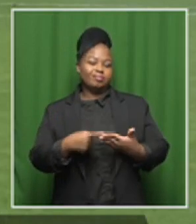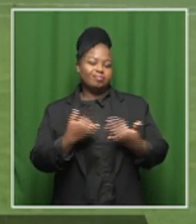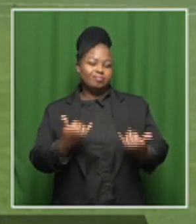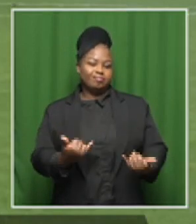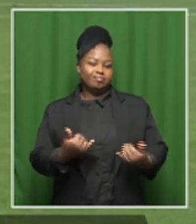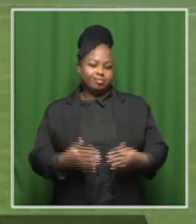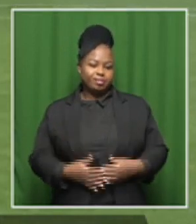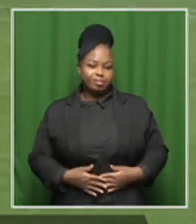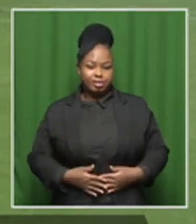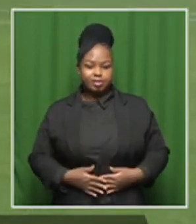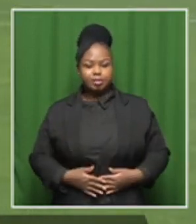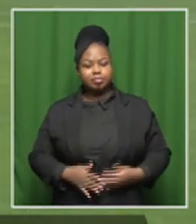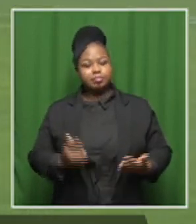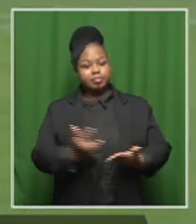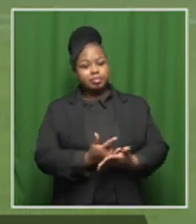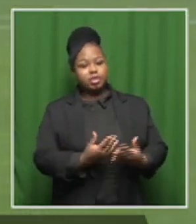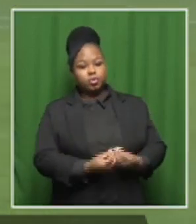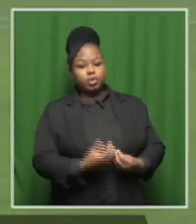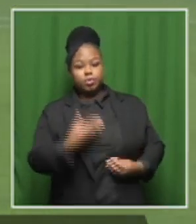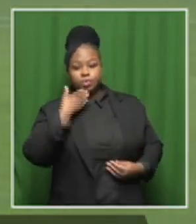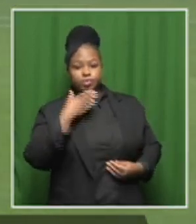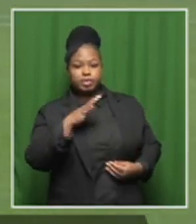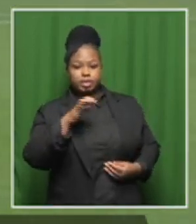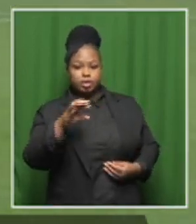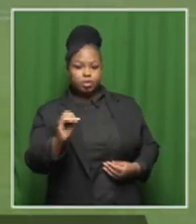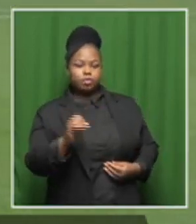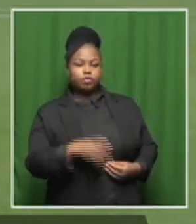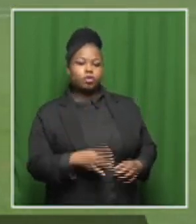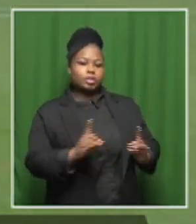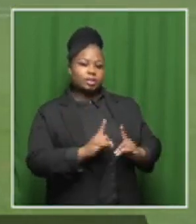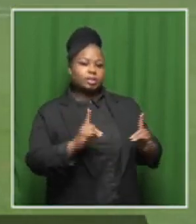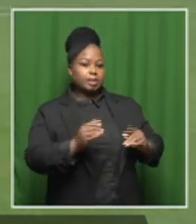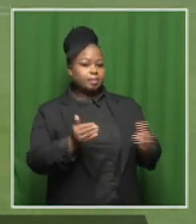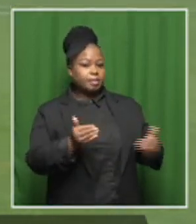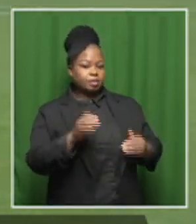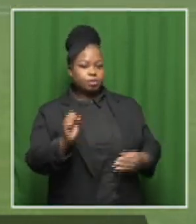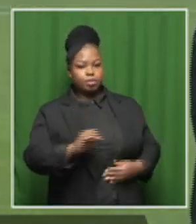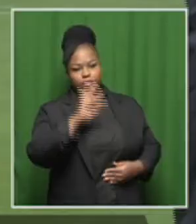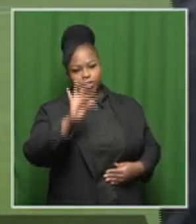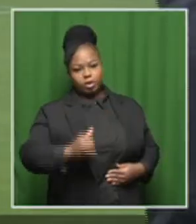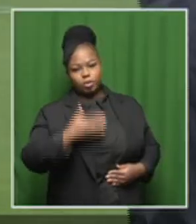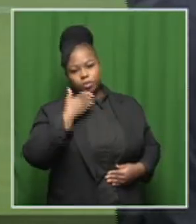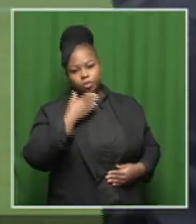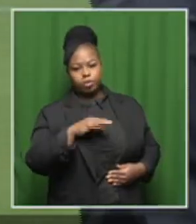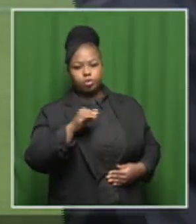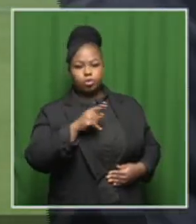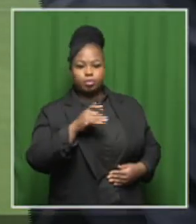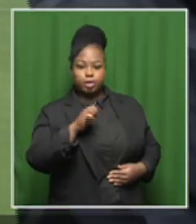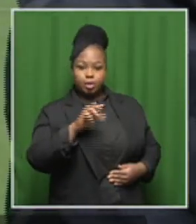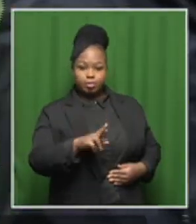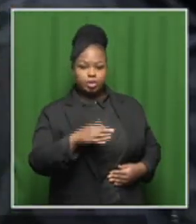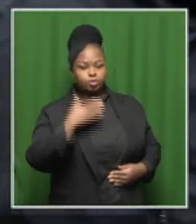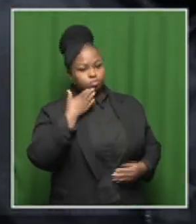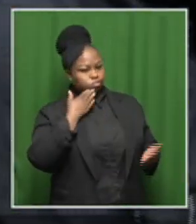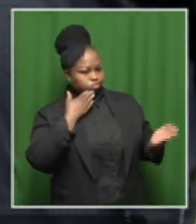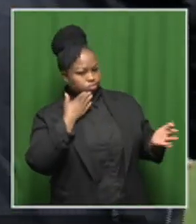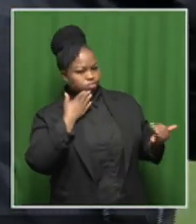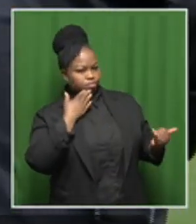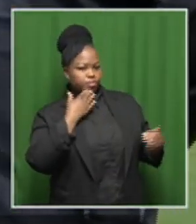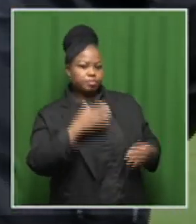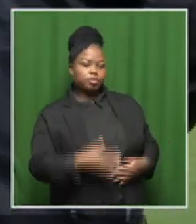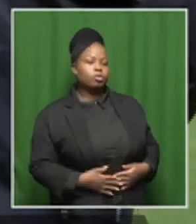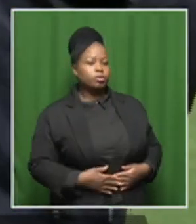now. I'm going to be chatting to CEO of Stadium Management South Africa, Bertie Grobbelaar. He actually joins me on the pitch. Bertie, I